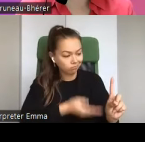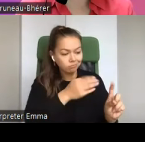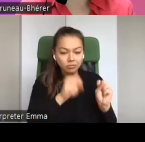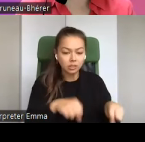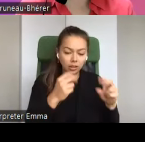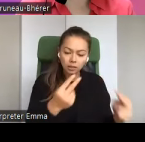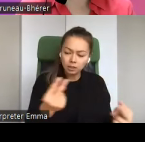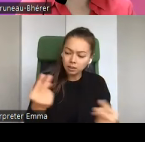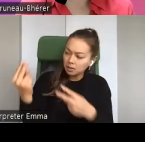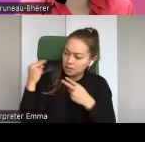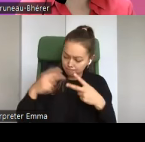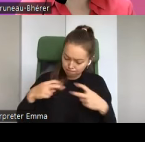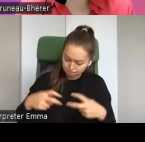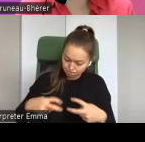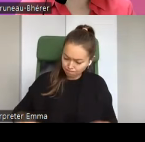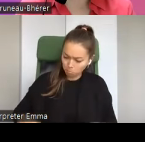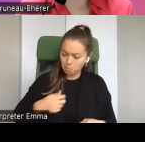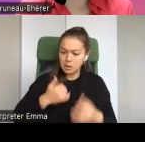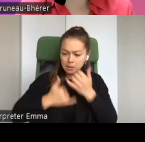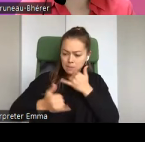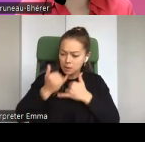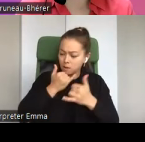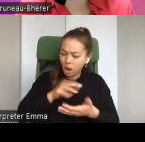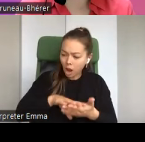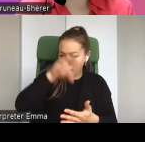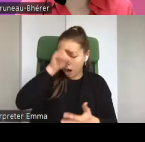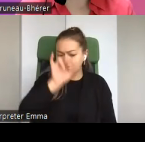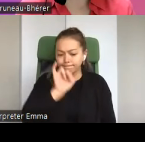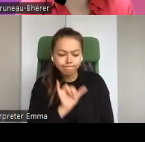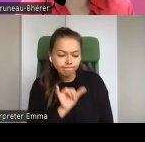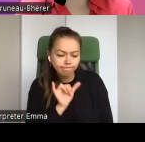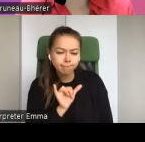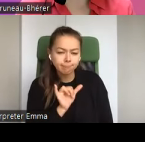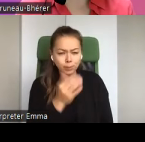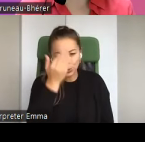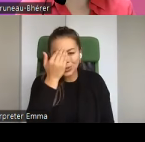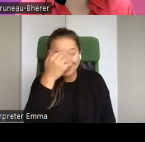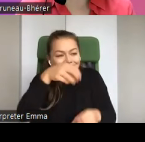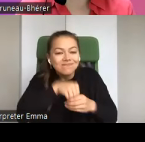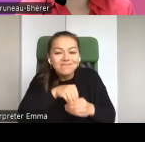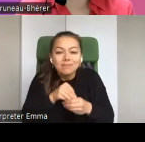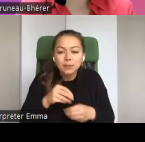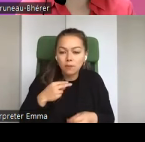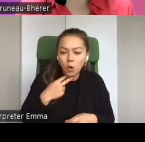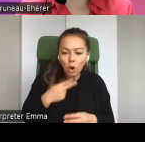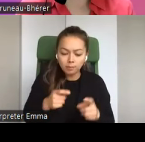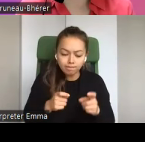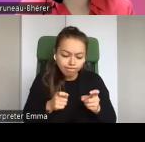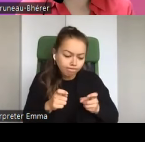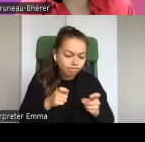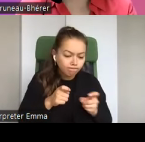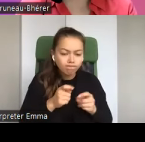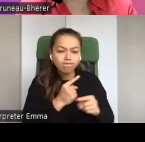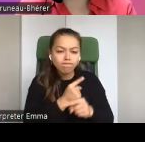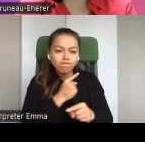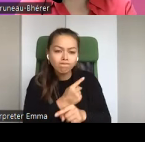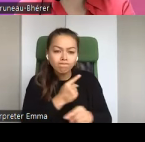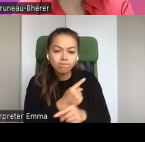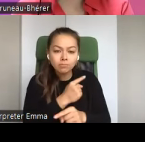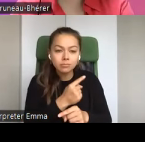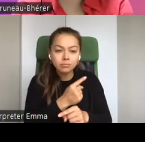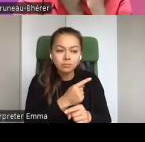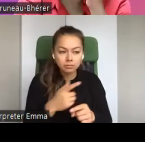mistakes, to have, you know, that little inner voice that helps you regulate yourself. So that really belongs